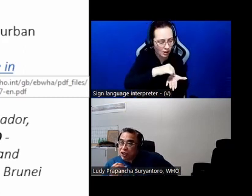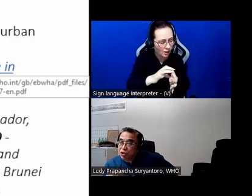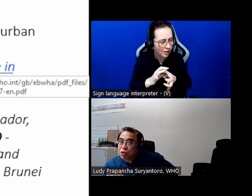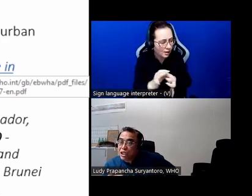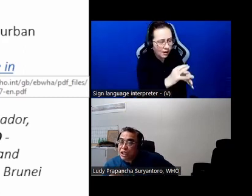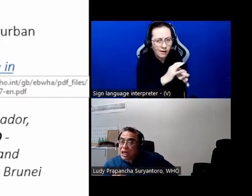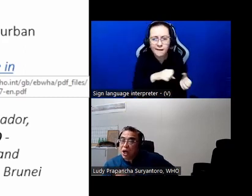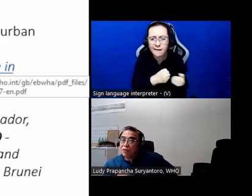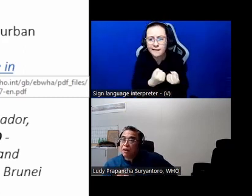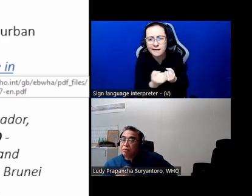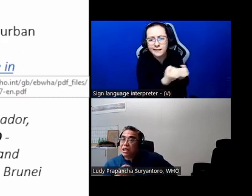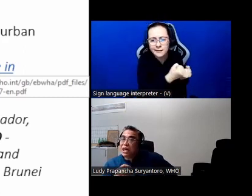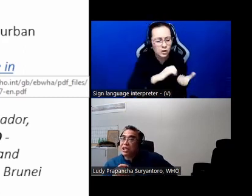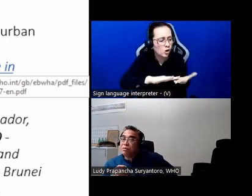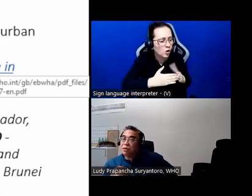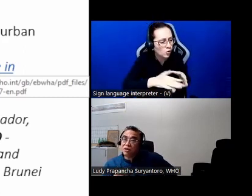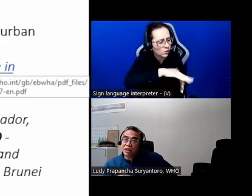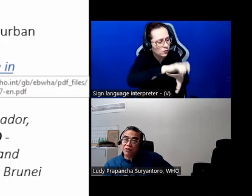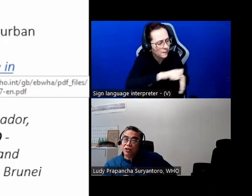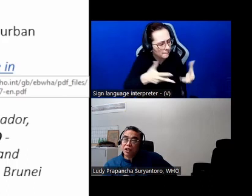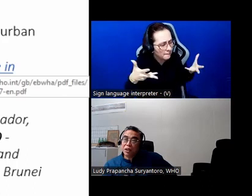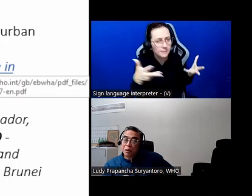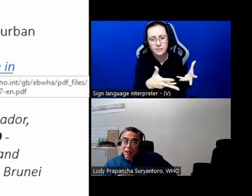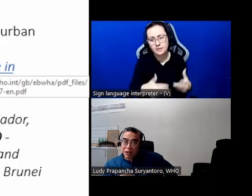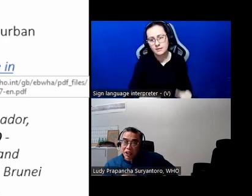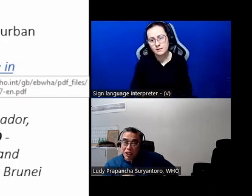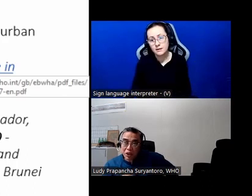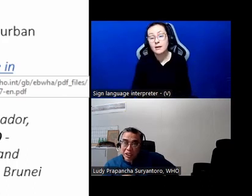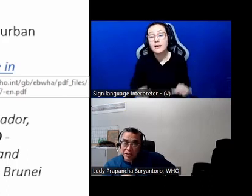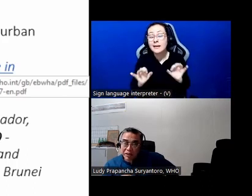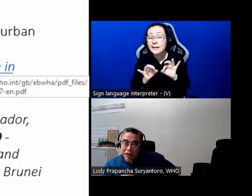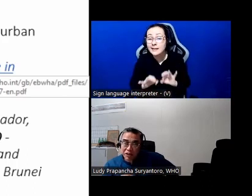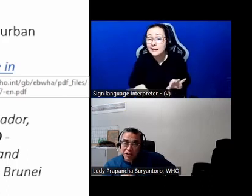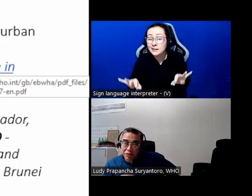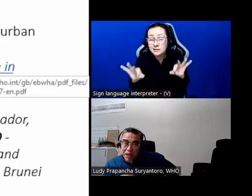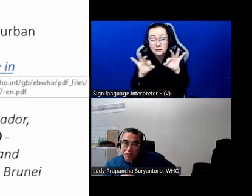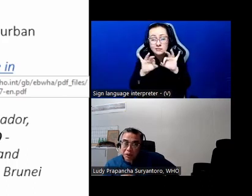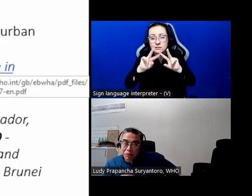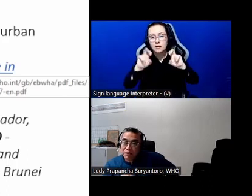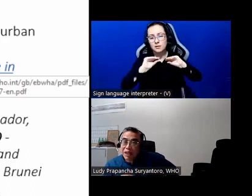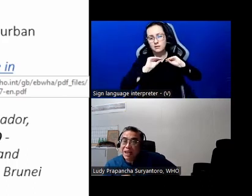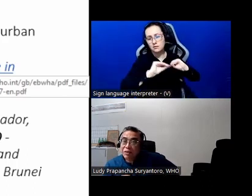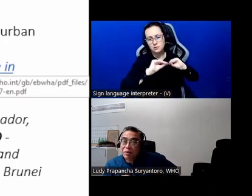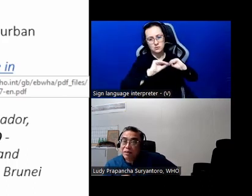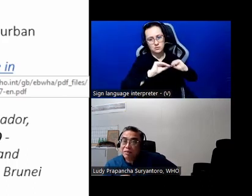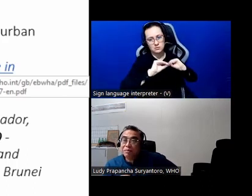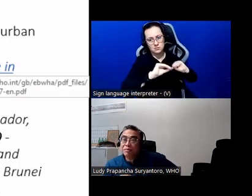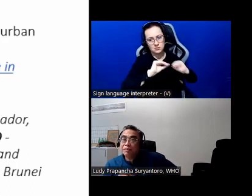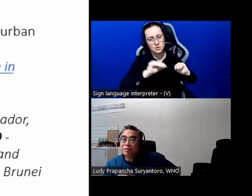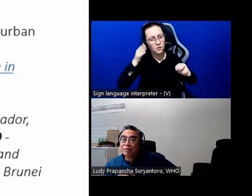and ensuring of mitigation process in the future, particularly on the disaster risk management. Next,